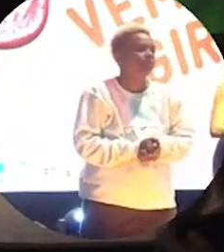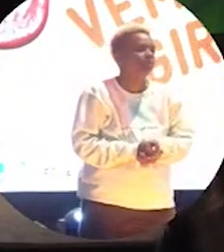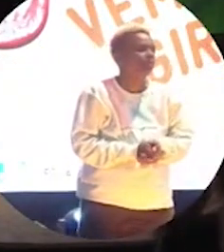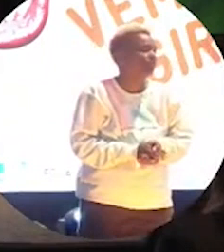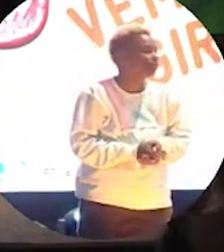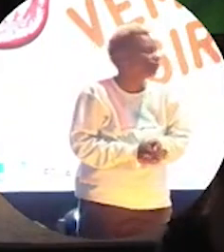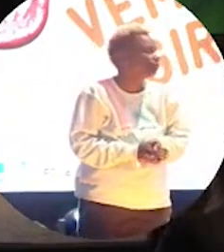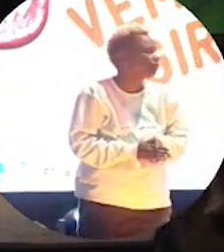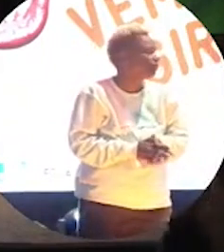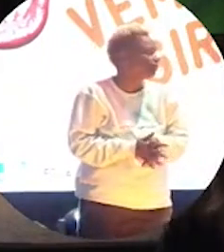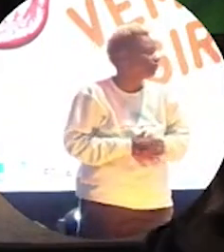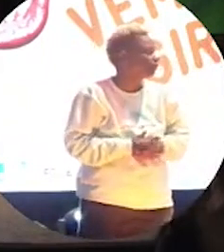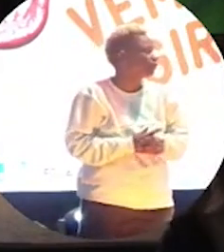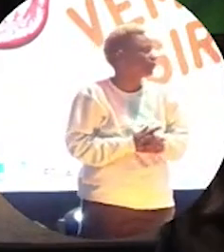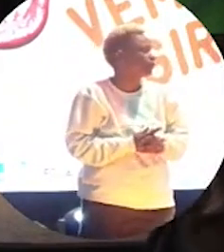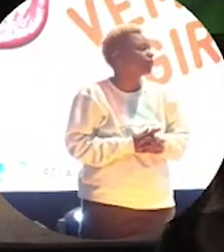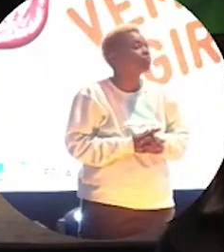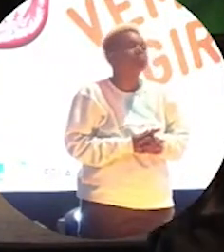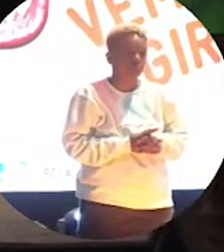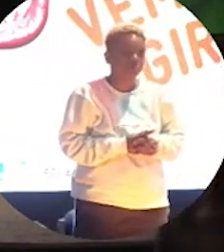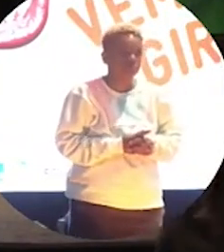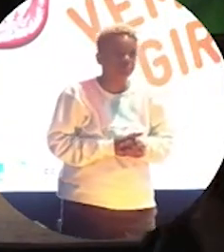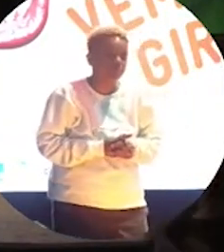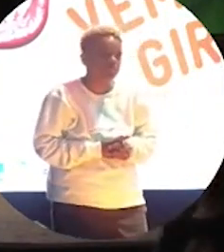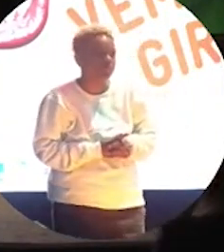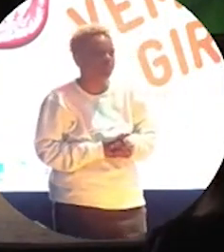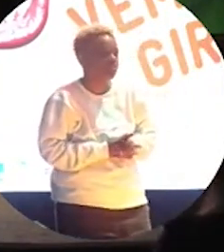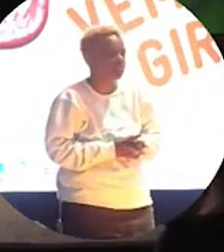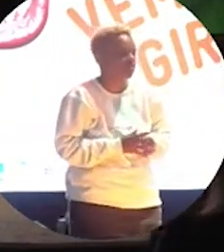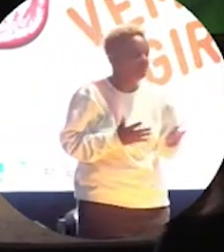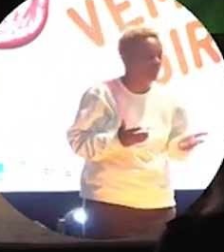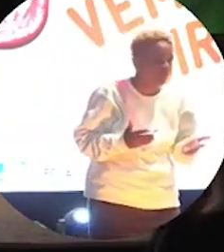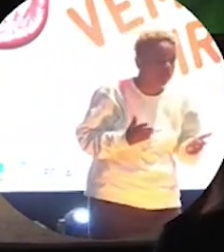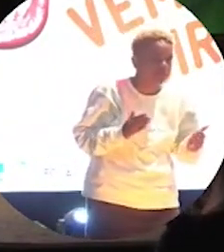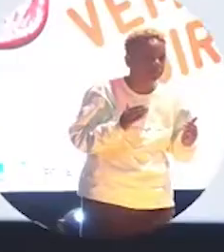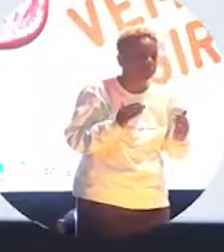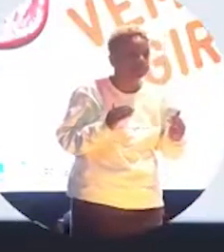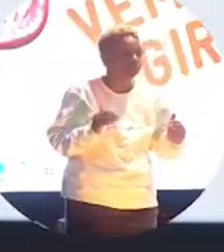É isso aí. Vamos lá, desempate. Jurados. Desempate.